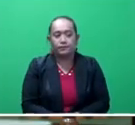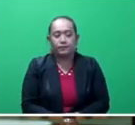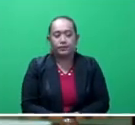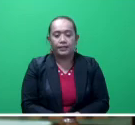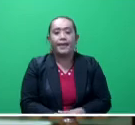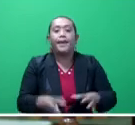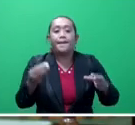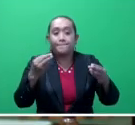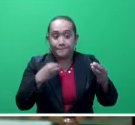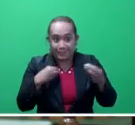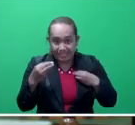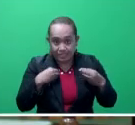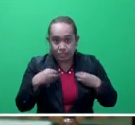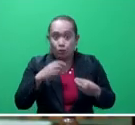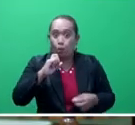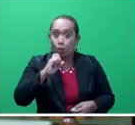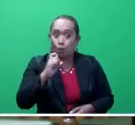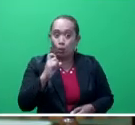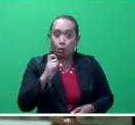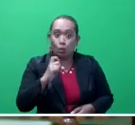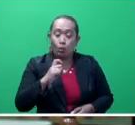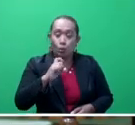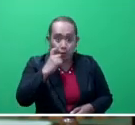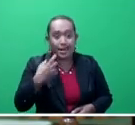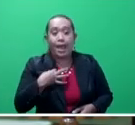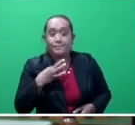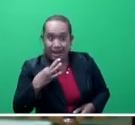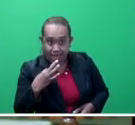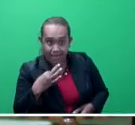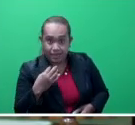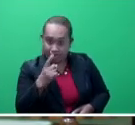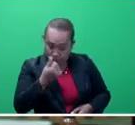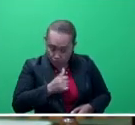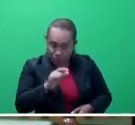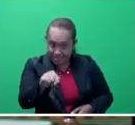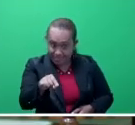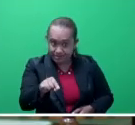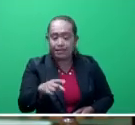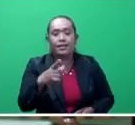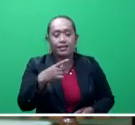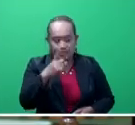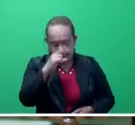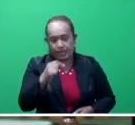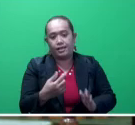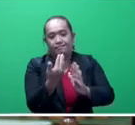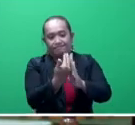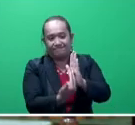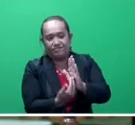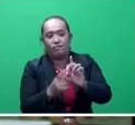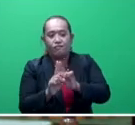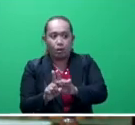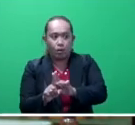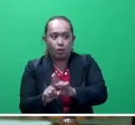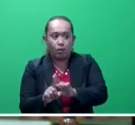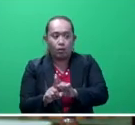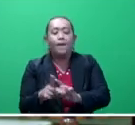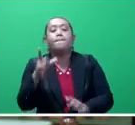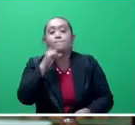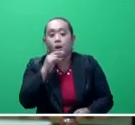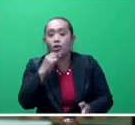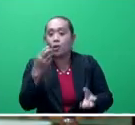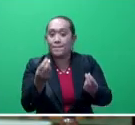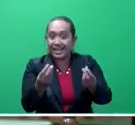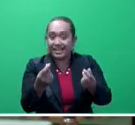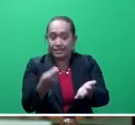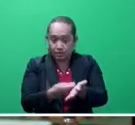Businesses who take advantage of this program, Mr. Speaker, sir, will have the freedom to use this assistance where they need it most. They can borrow this money to pay